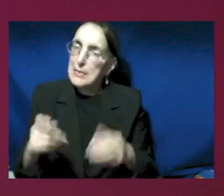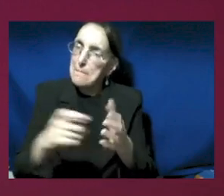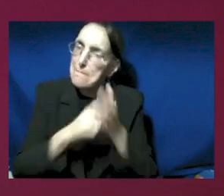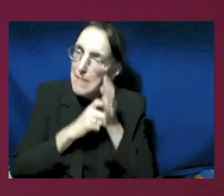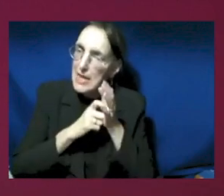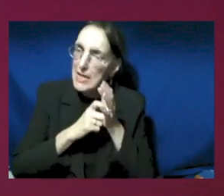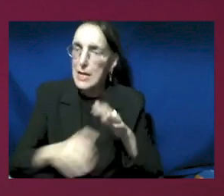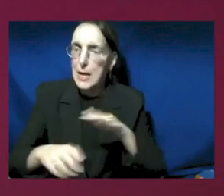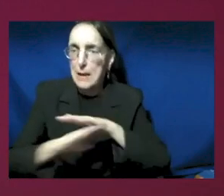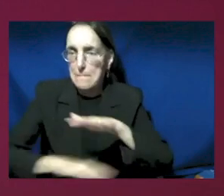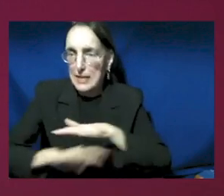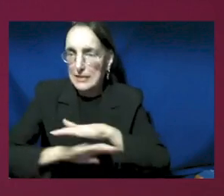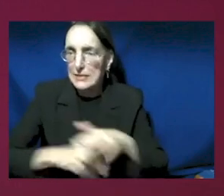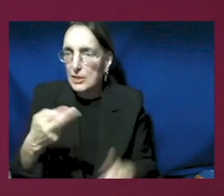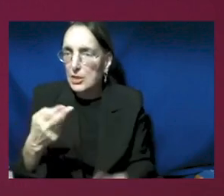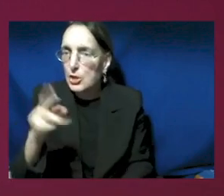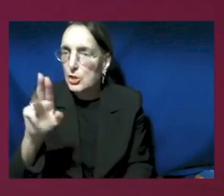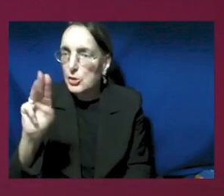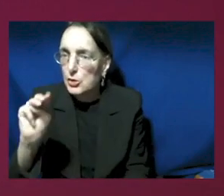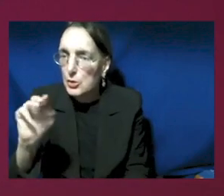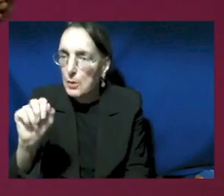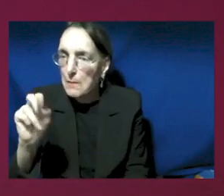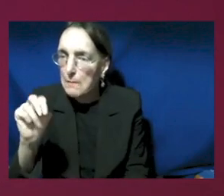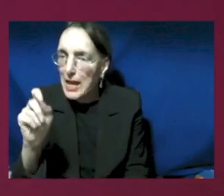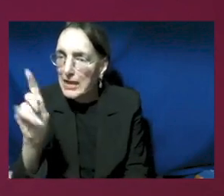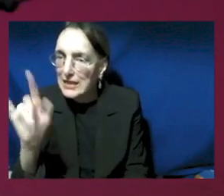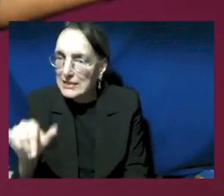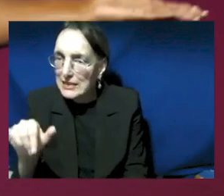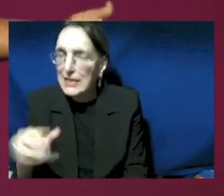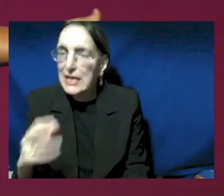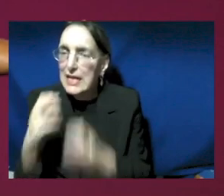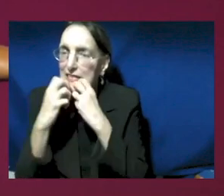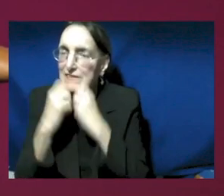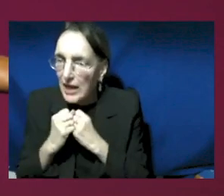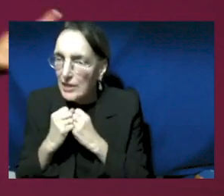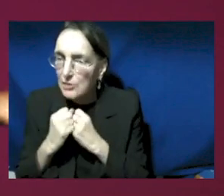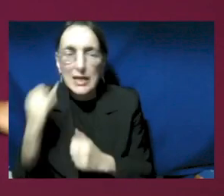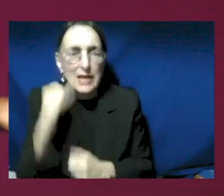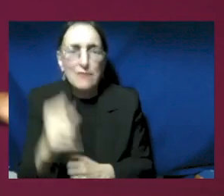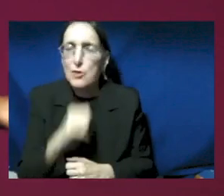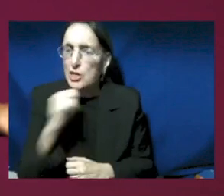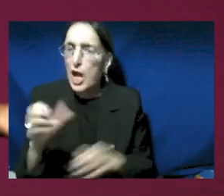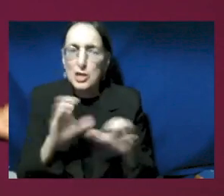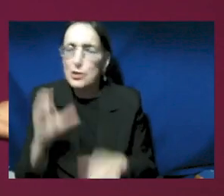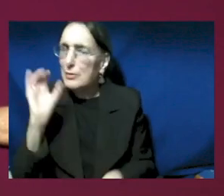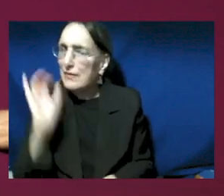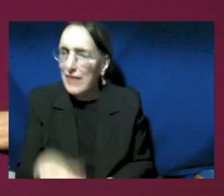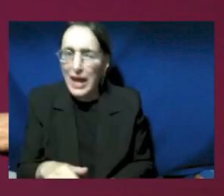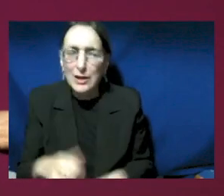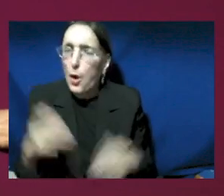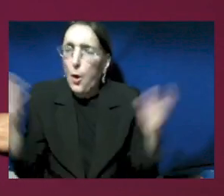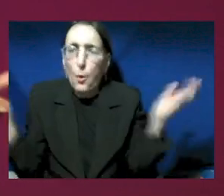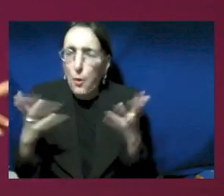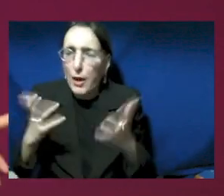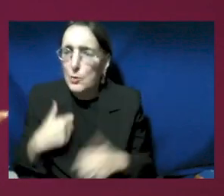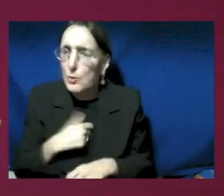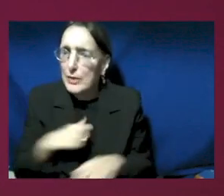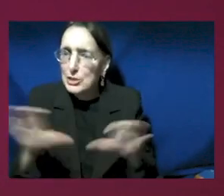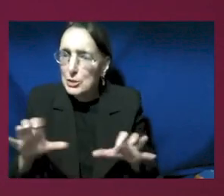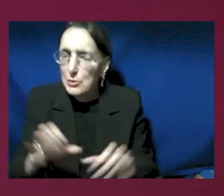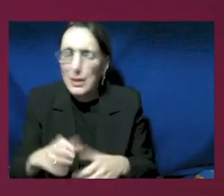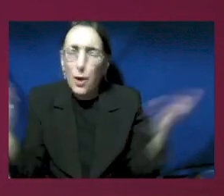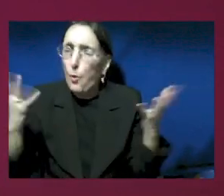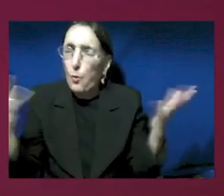is valued. And if we're not doing that, then what are we doing? What is the point? What